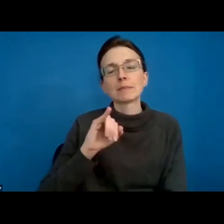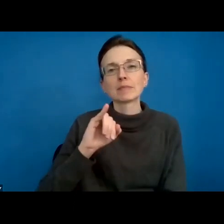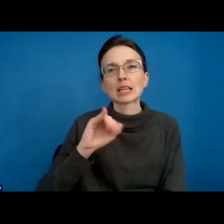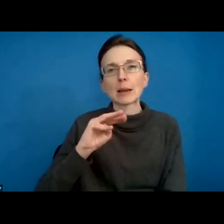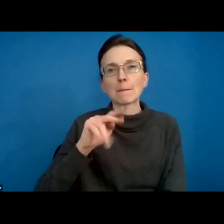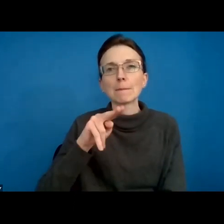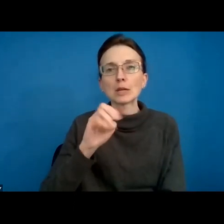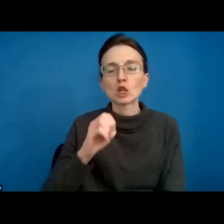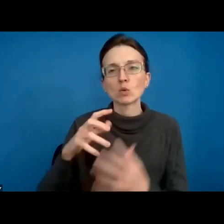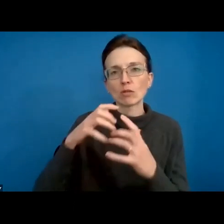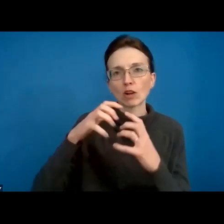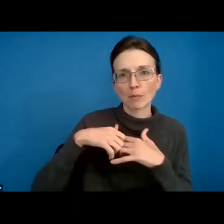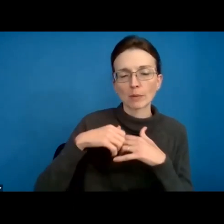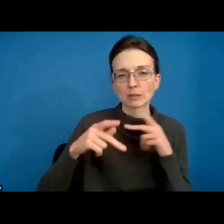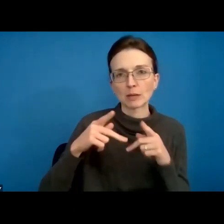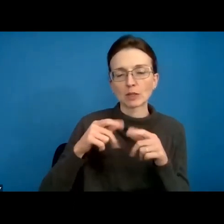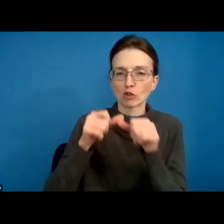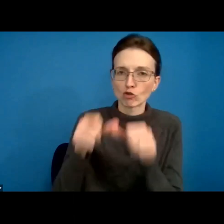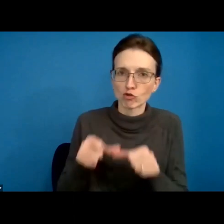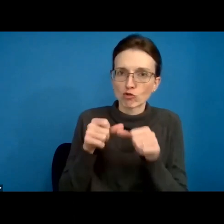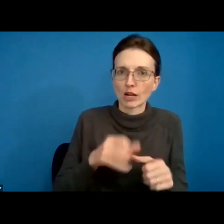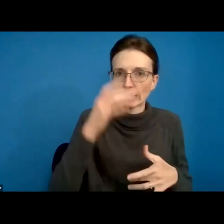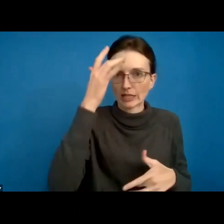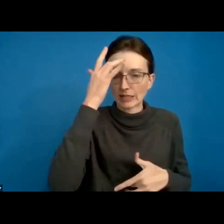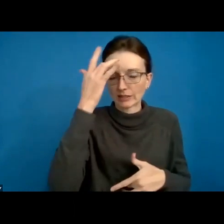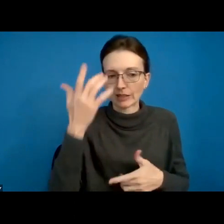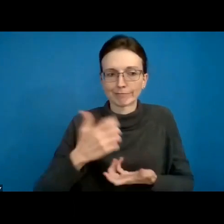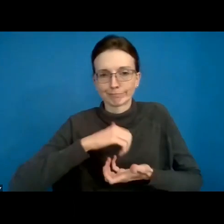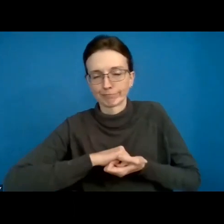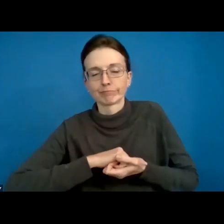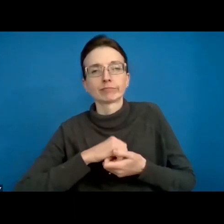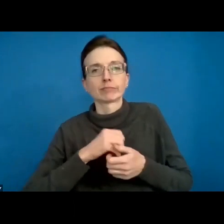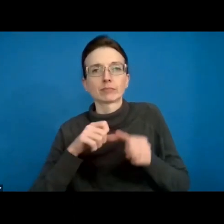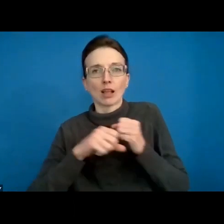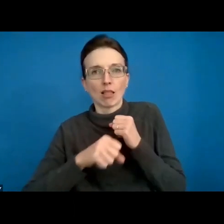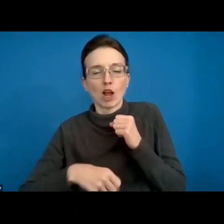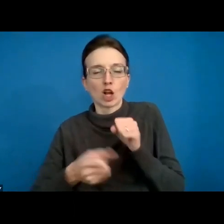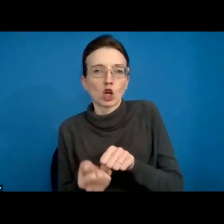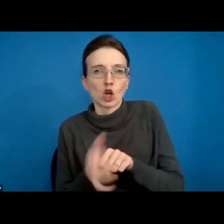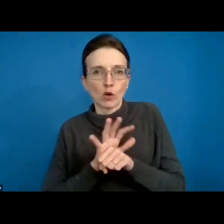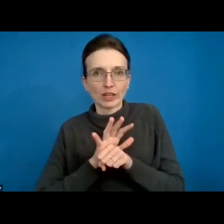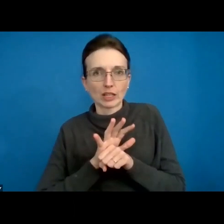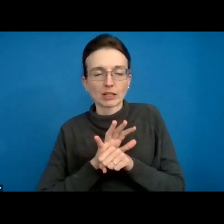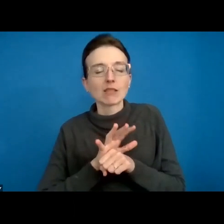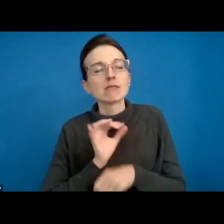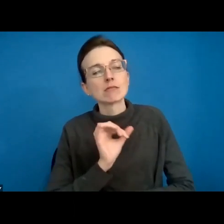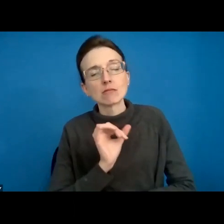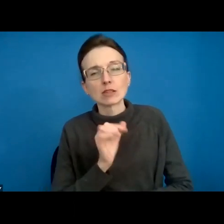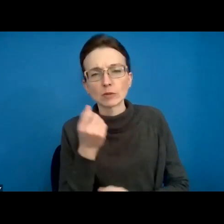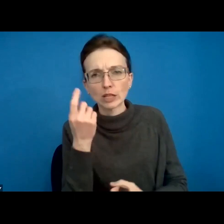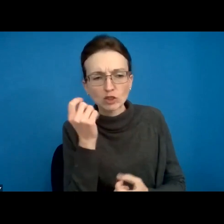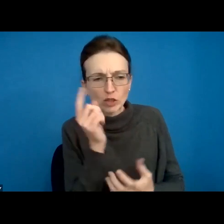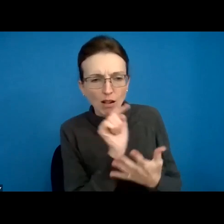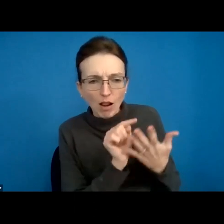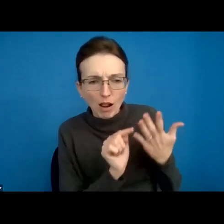chronic illness in long COVID issues. So, you know, once we start to understand these kinds of things as